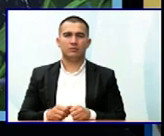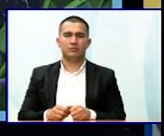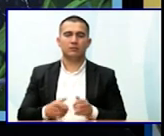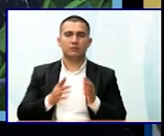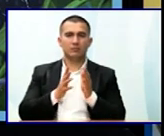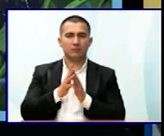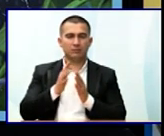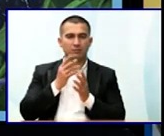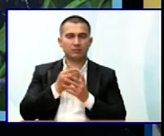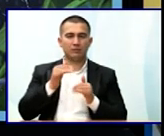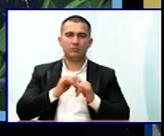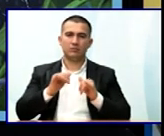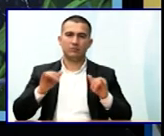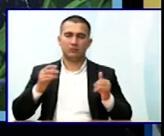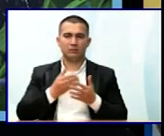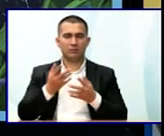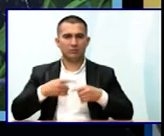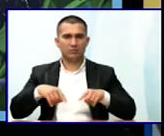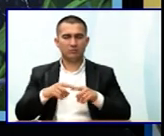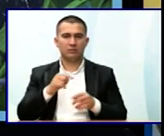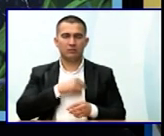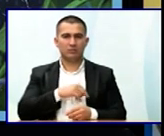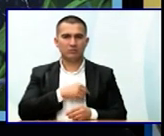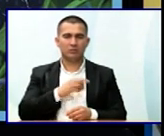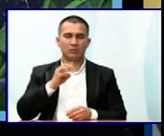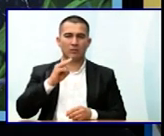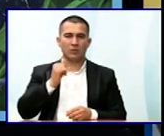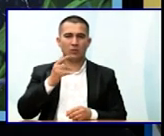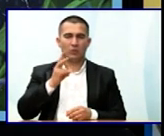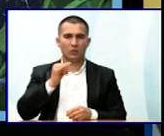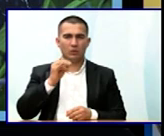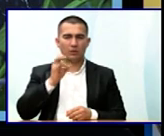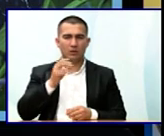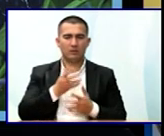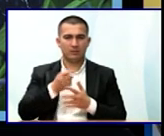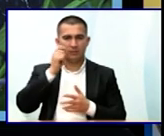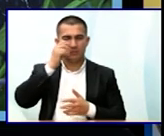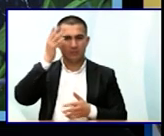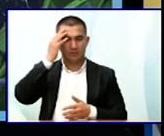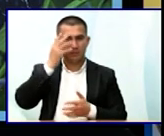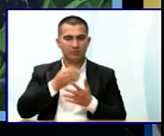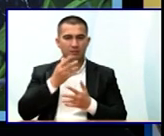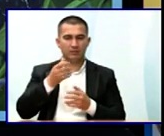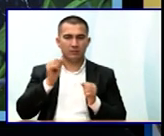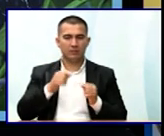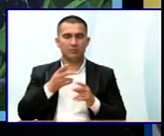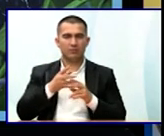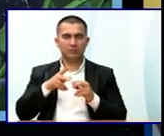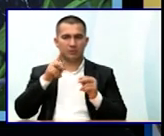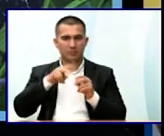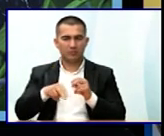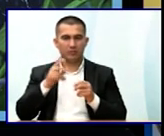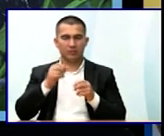Ko'payish usullaridan yana biri bu o'simliklarning tugunagi, piyoz boshisi kesib, bo'laklarga